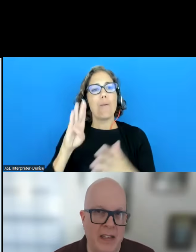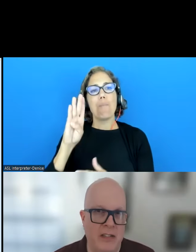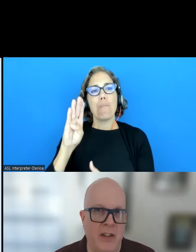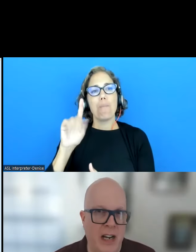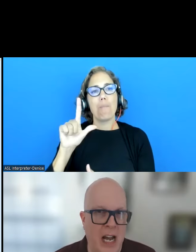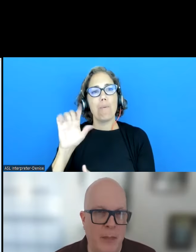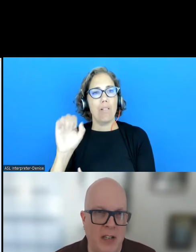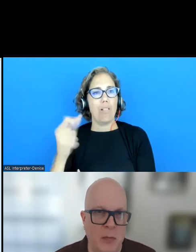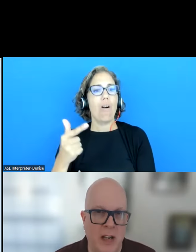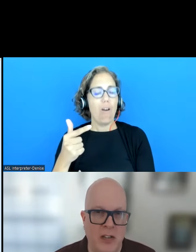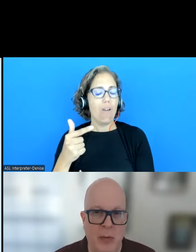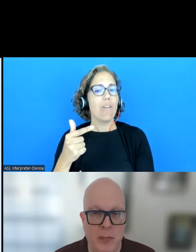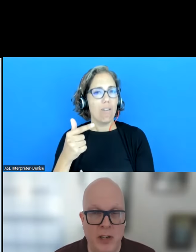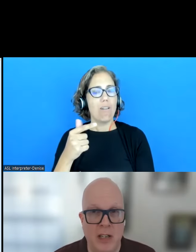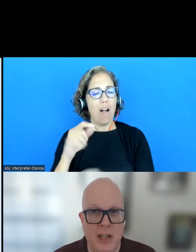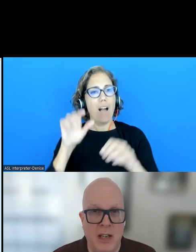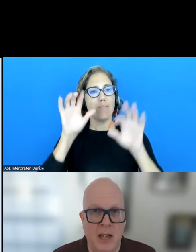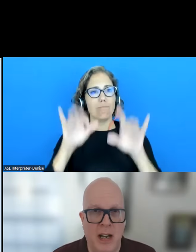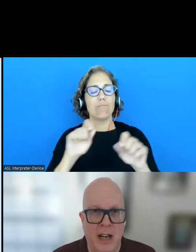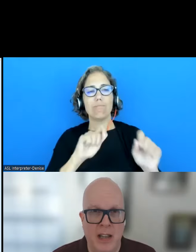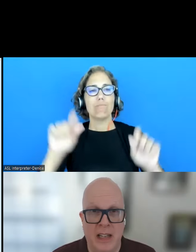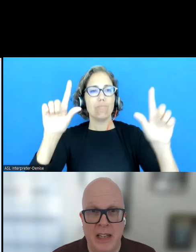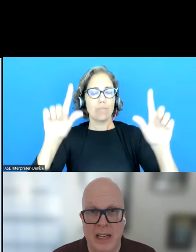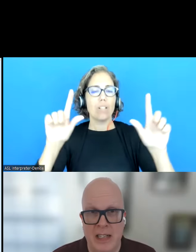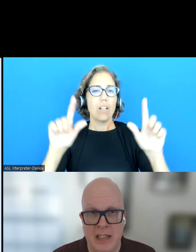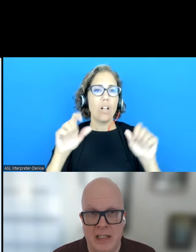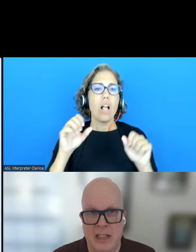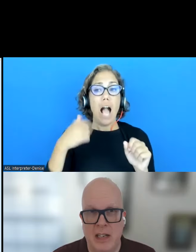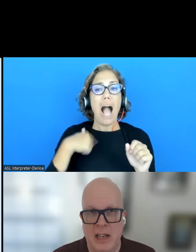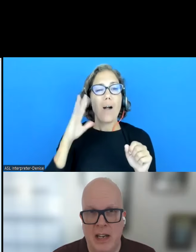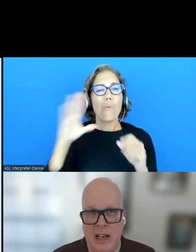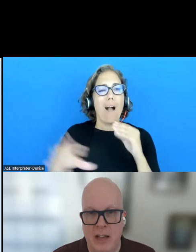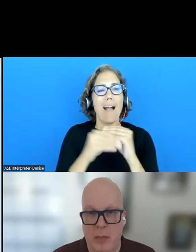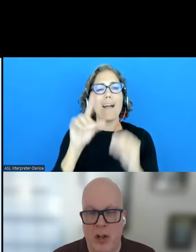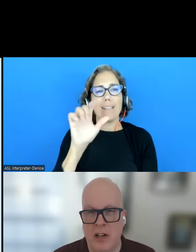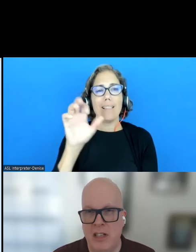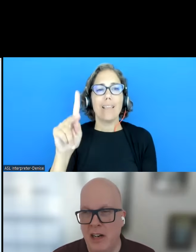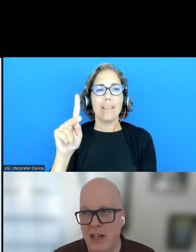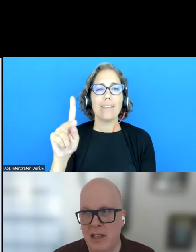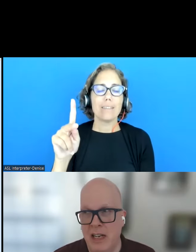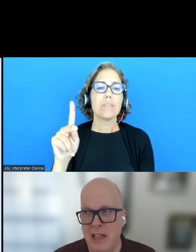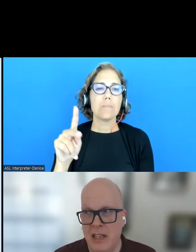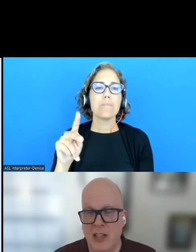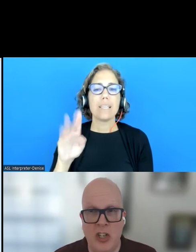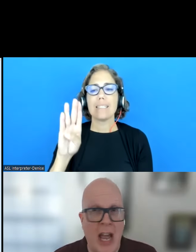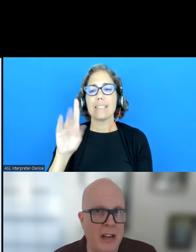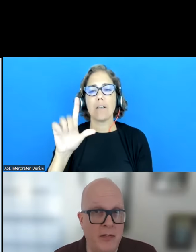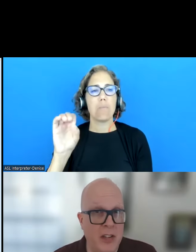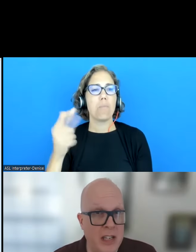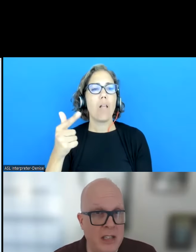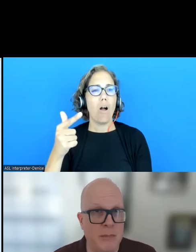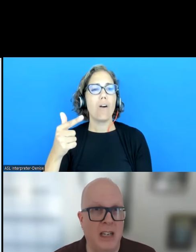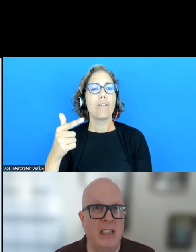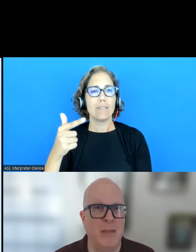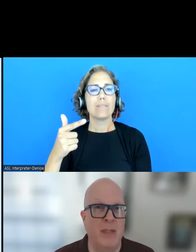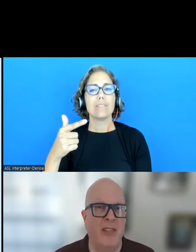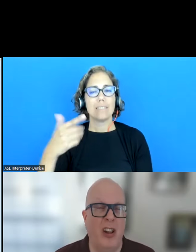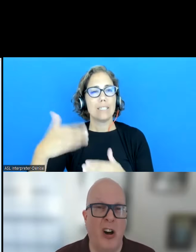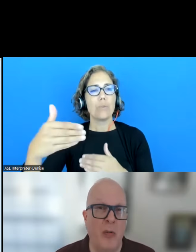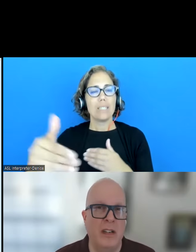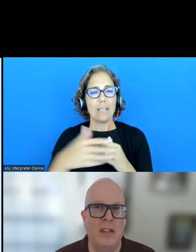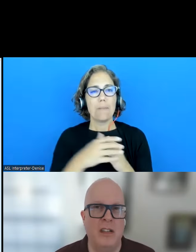UsableNet on this very topic as well. So I'm going to put the link to this, the blog series, in the chat for this, because